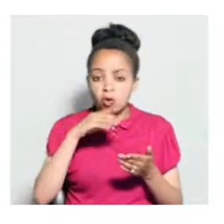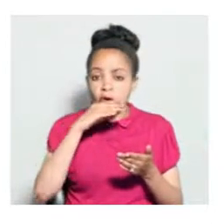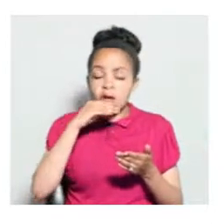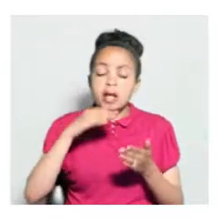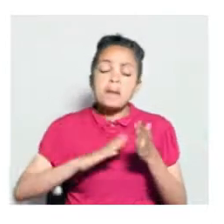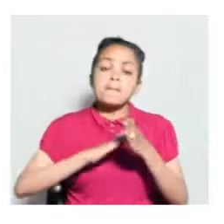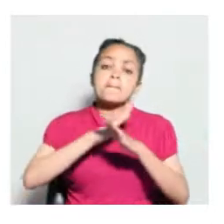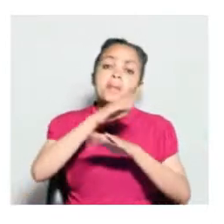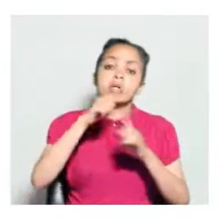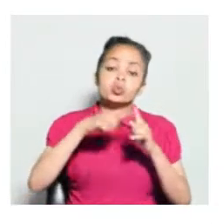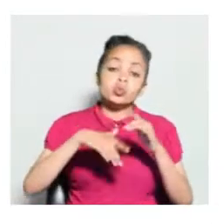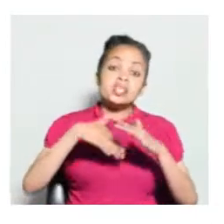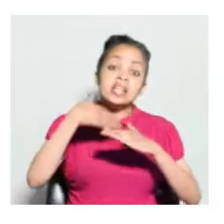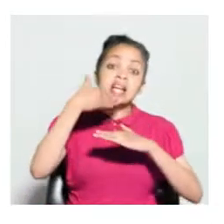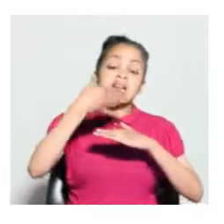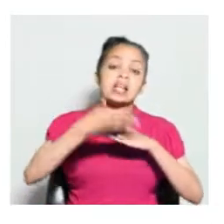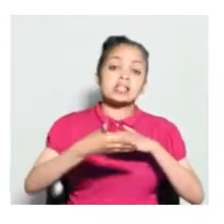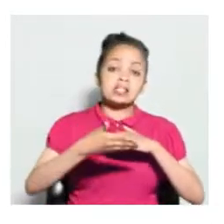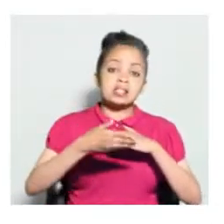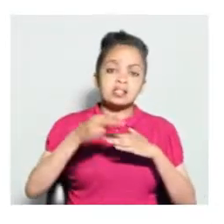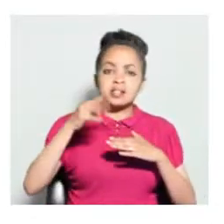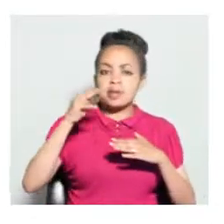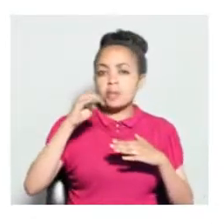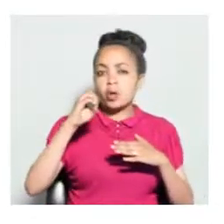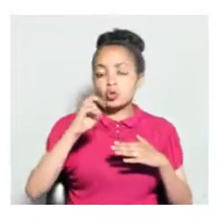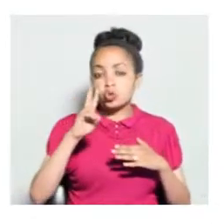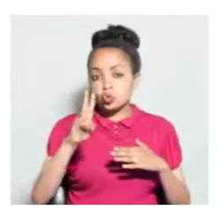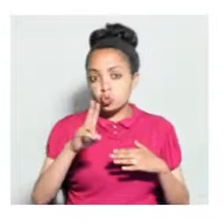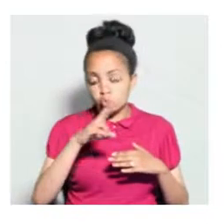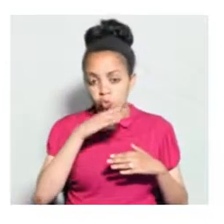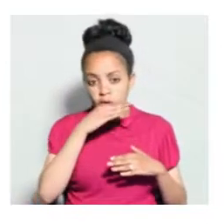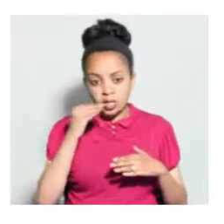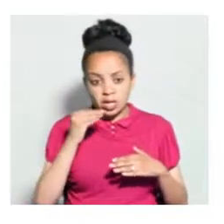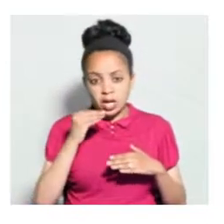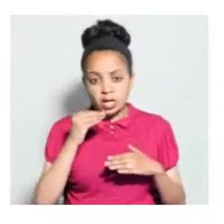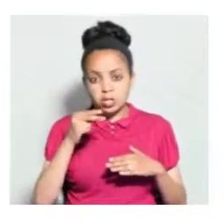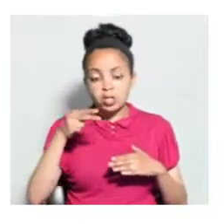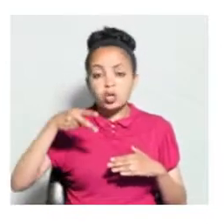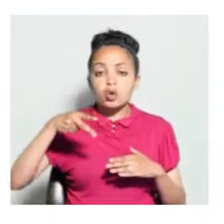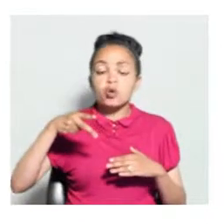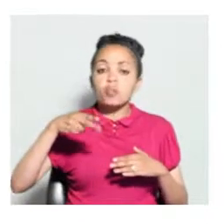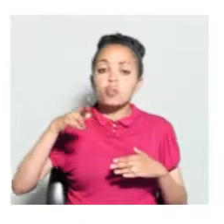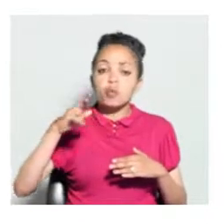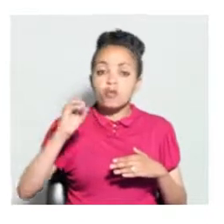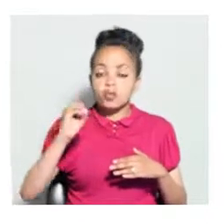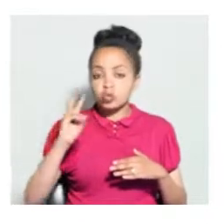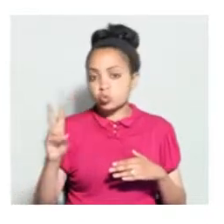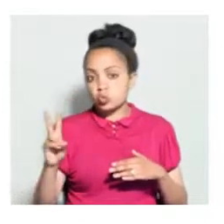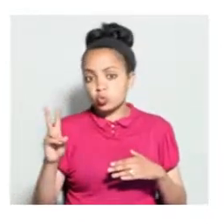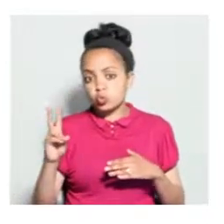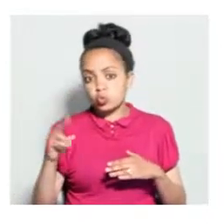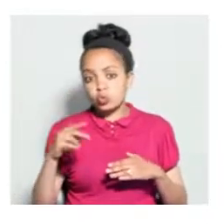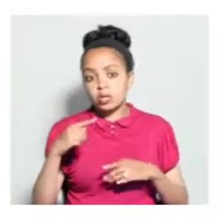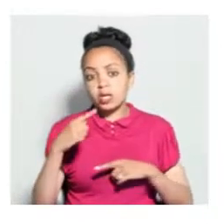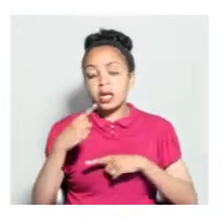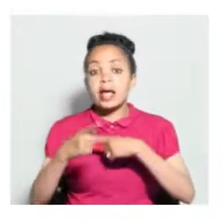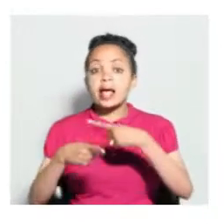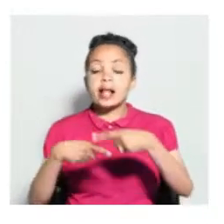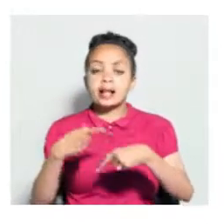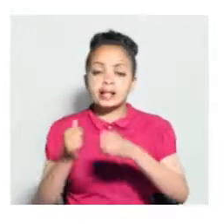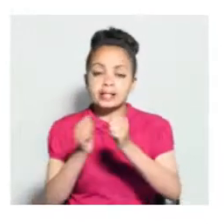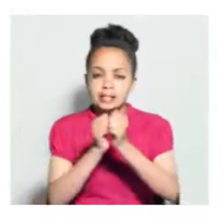pass to the next stage of meiosis II, and to prophase II, holding them